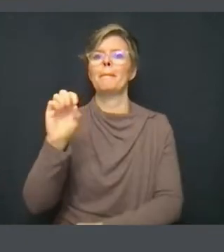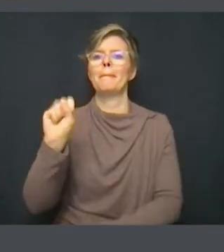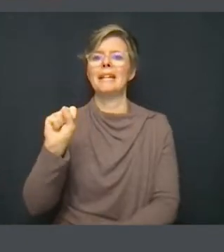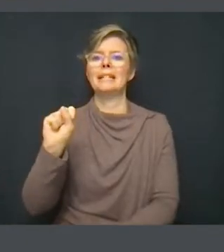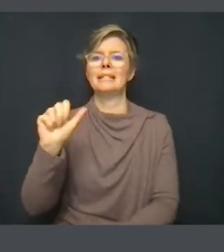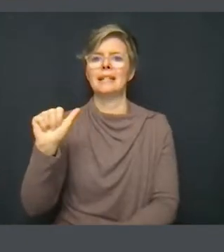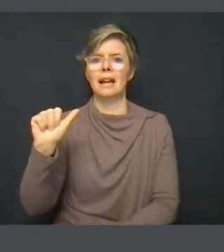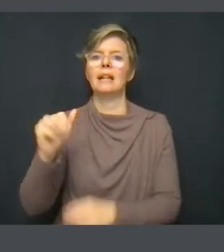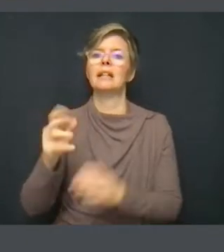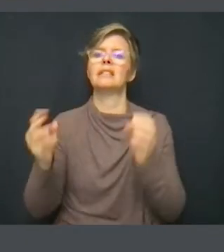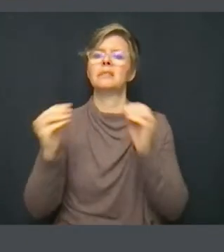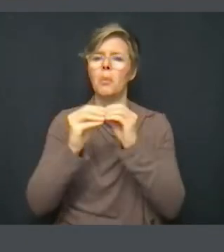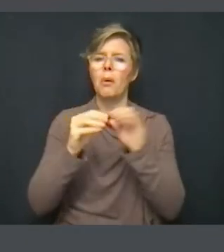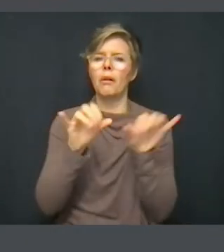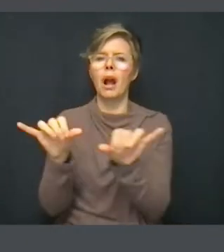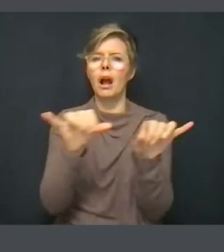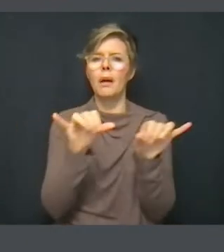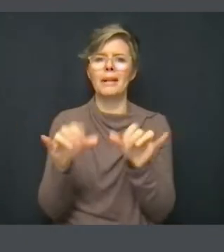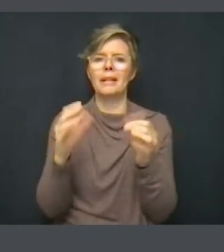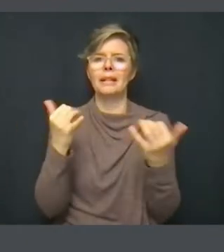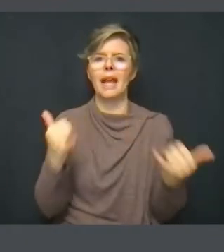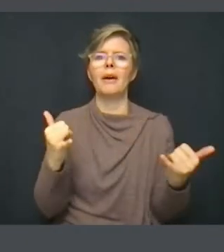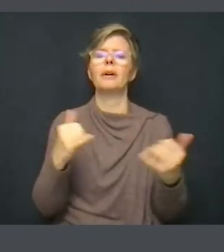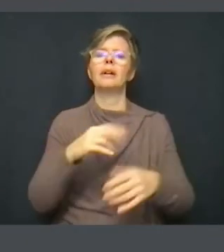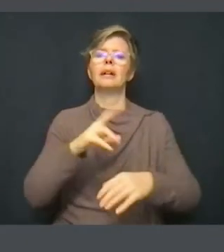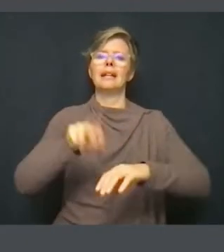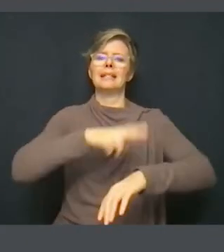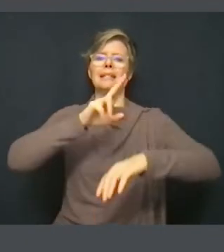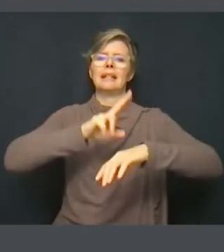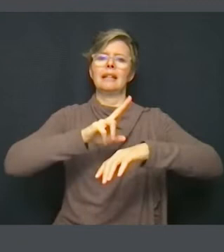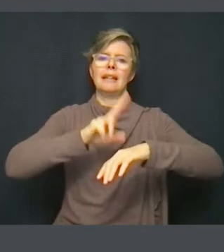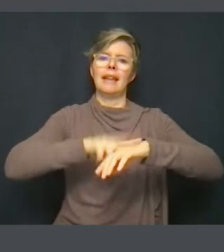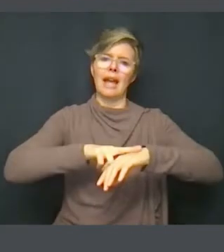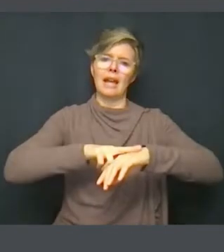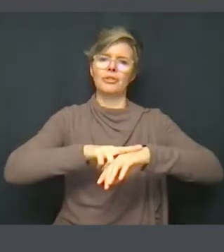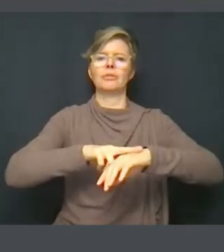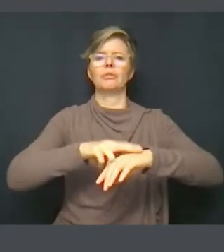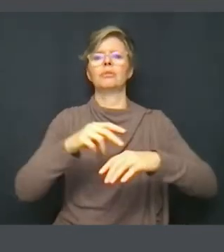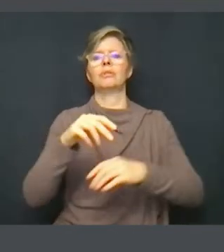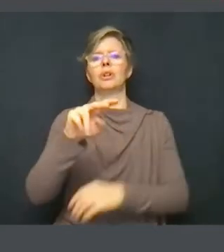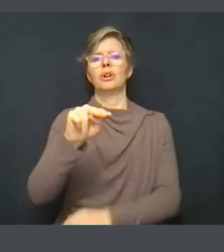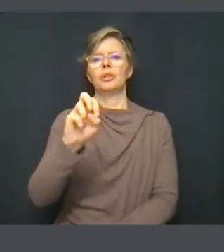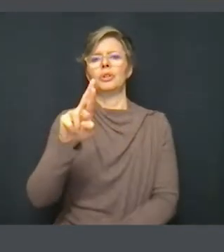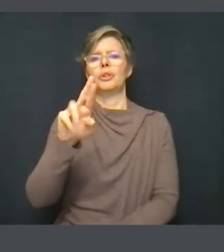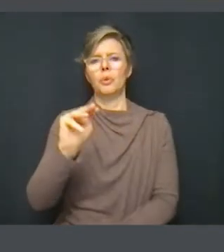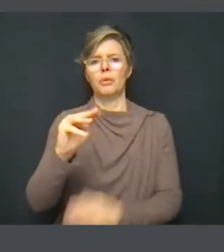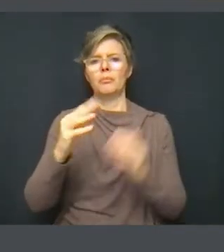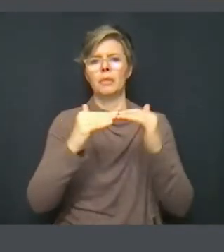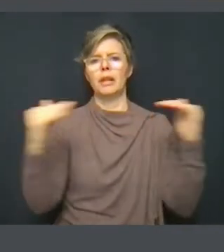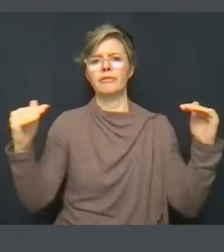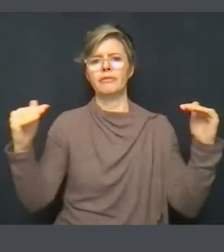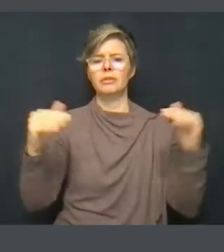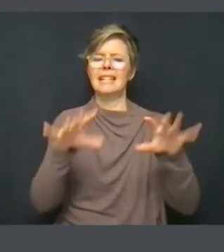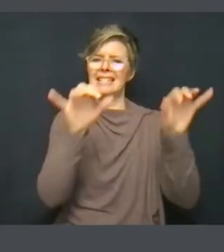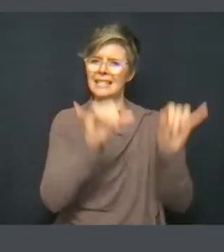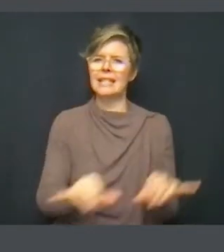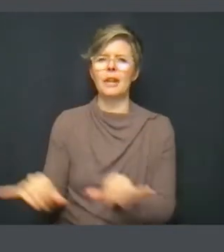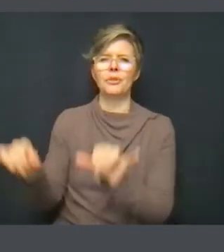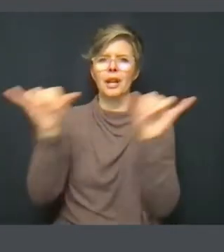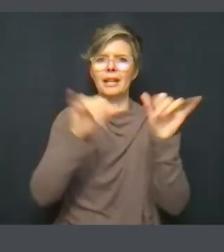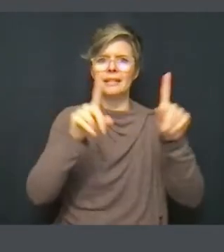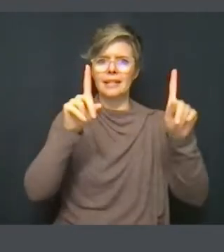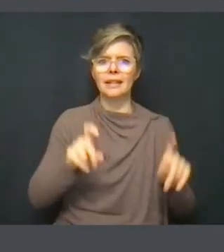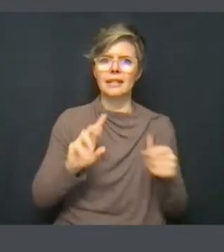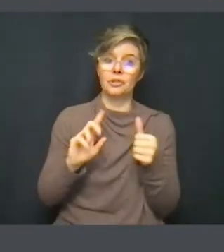it's standardized, it's nationally normed. Here's the age range. This is the first test,